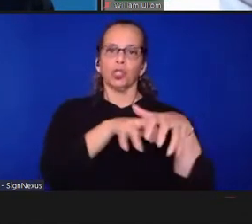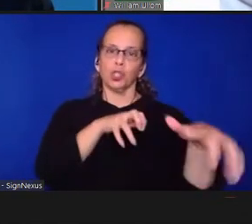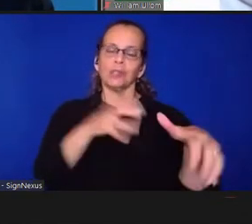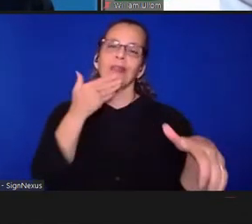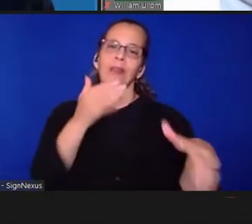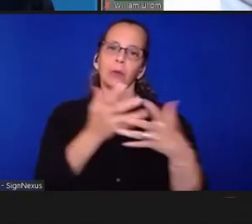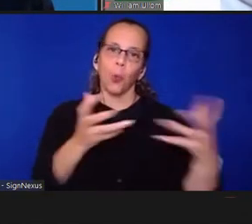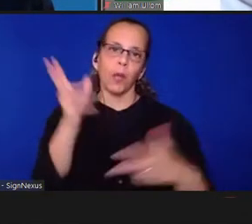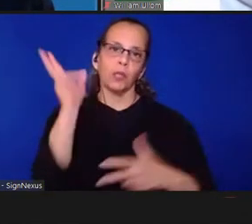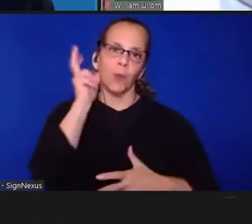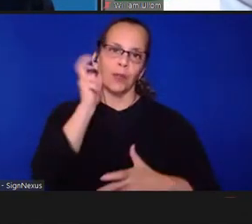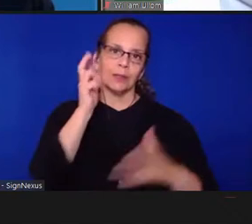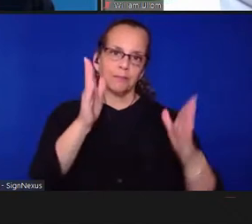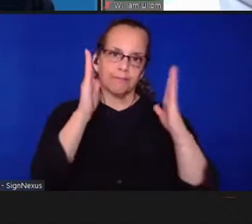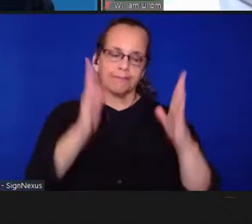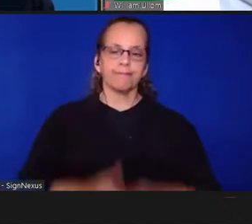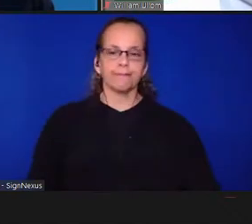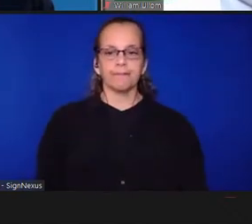listening